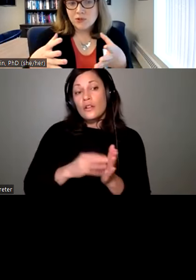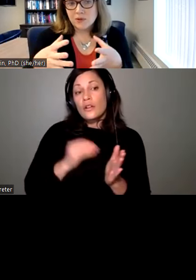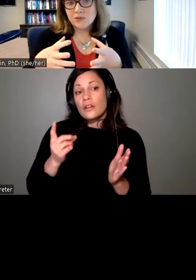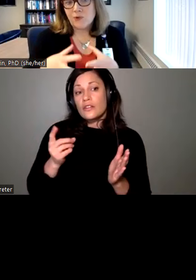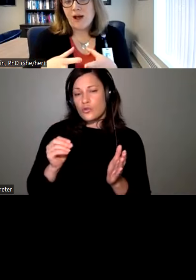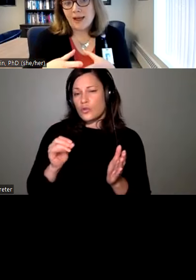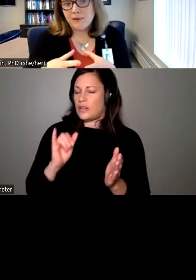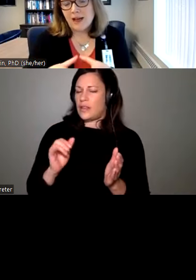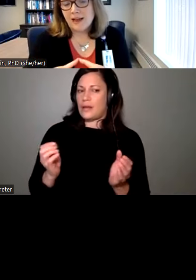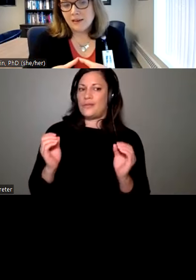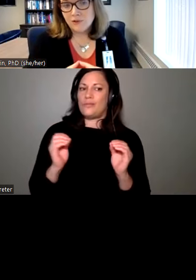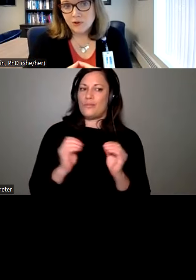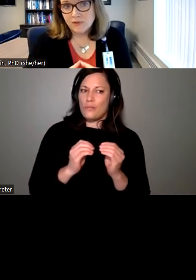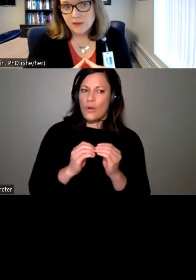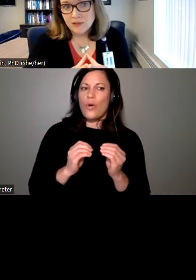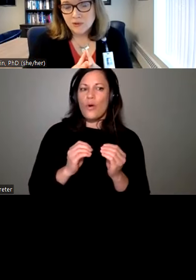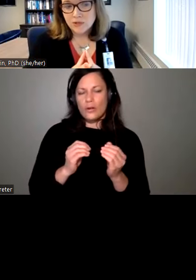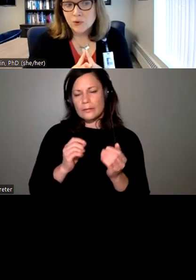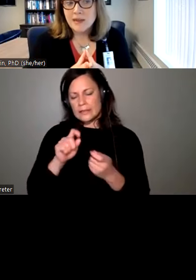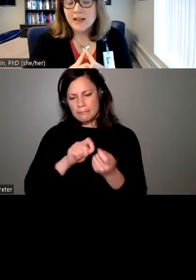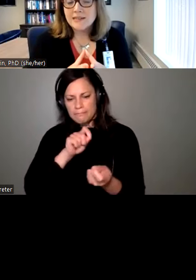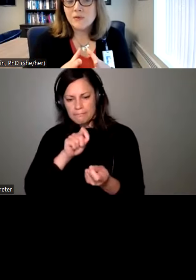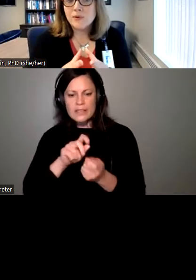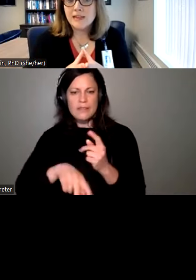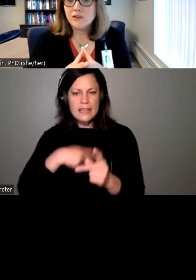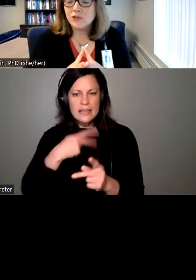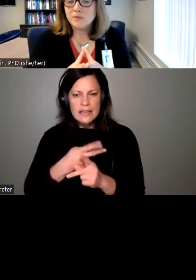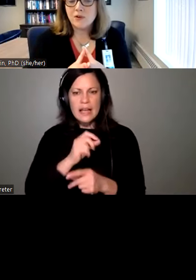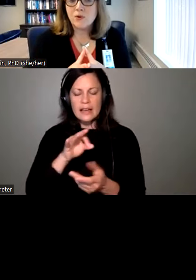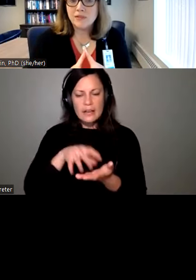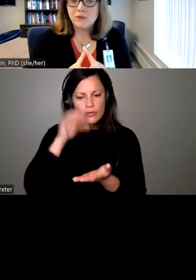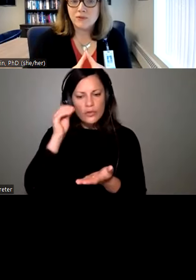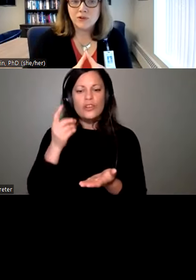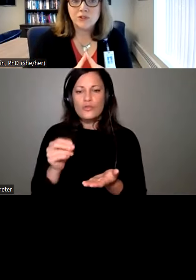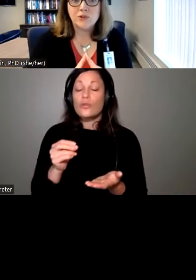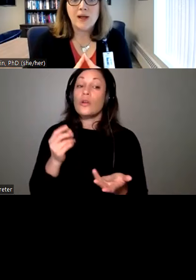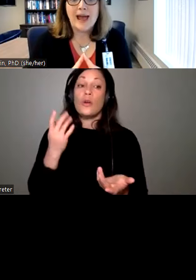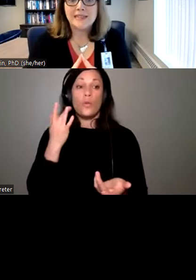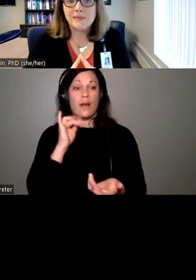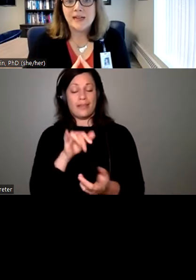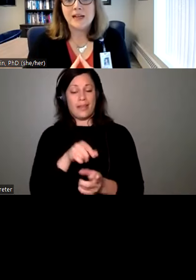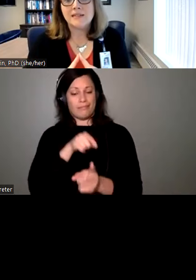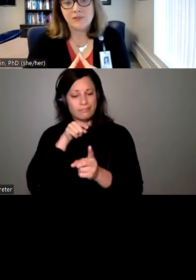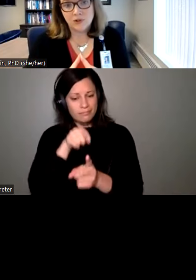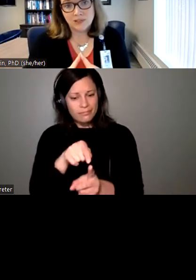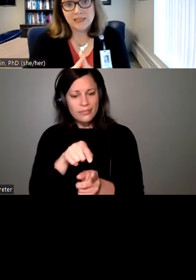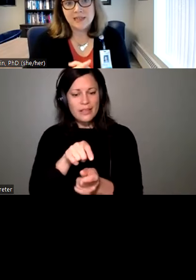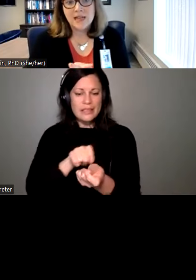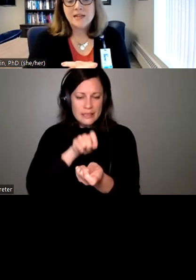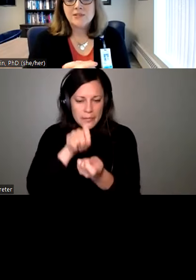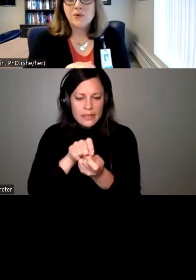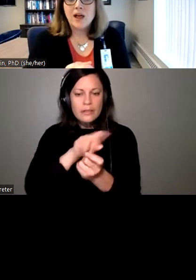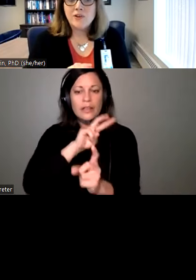more circumscribed kind of neurodevelopmental disorder because they really are terms that only refer to academic